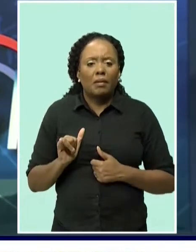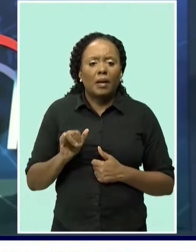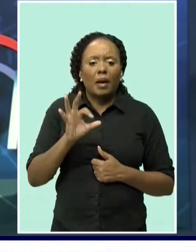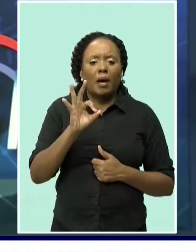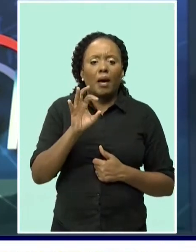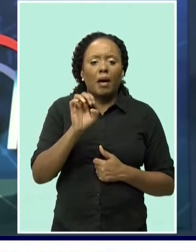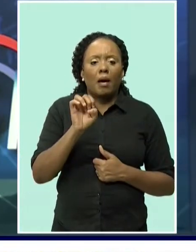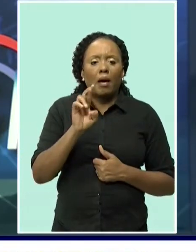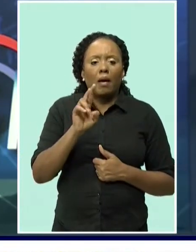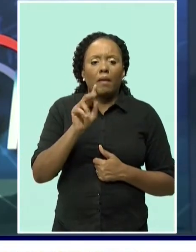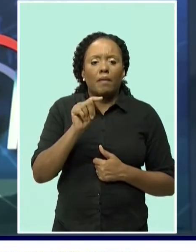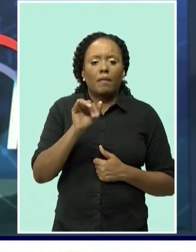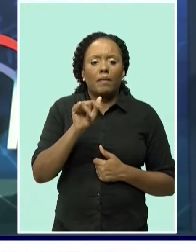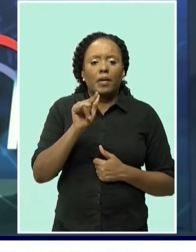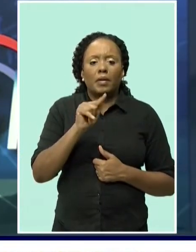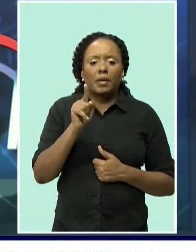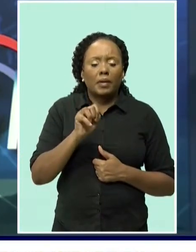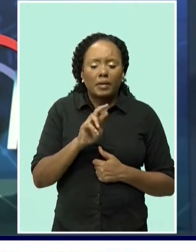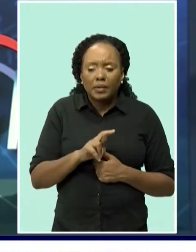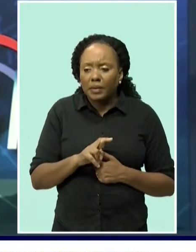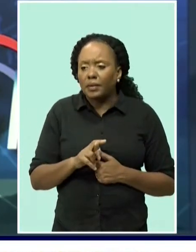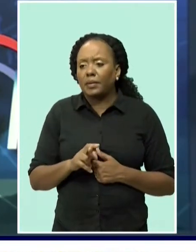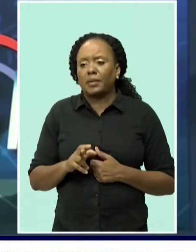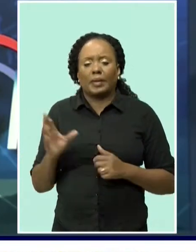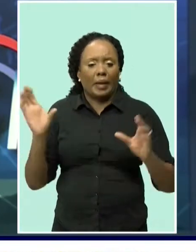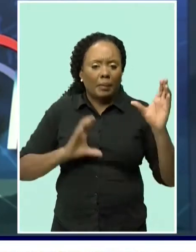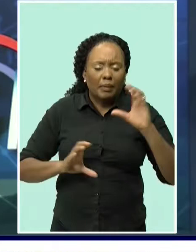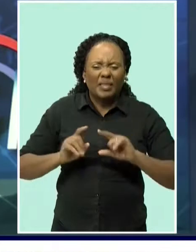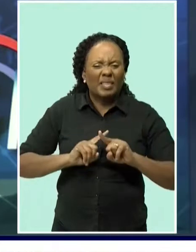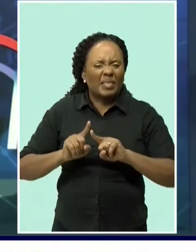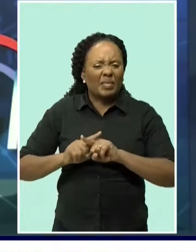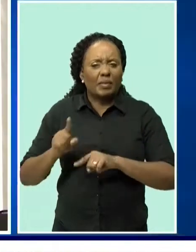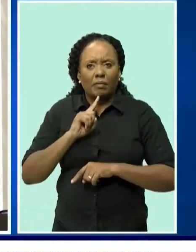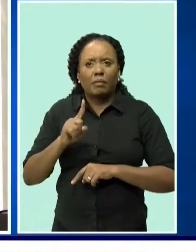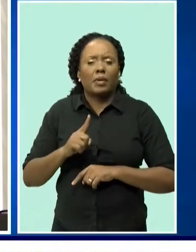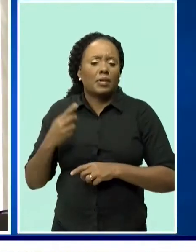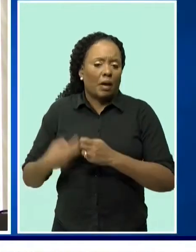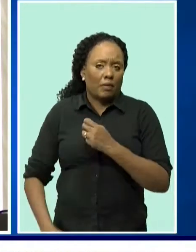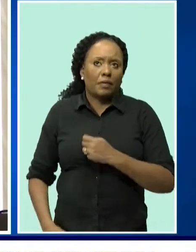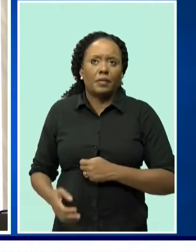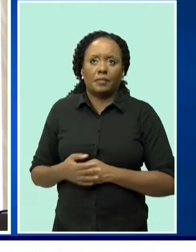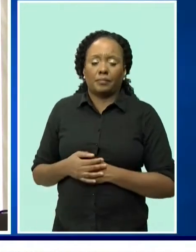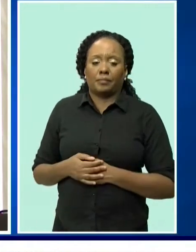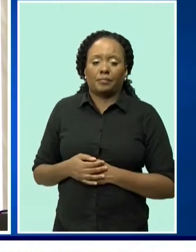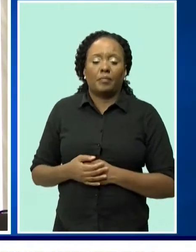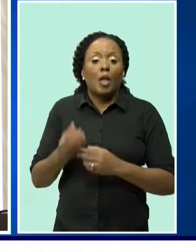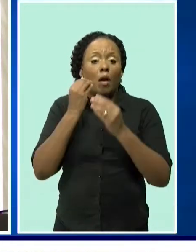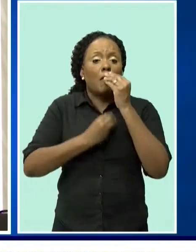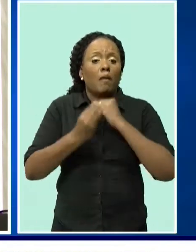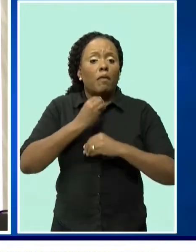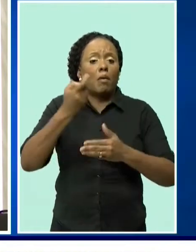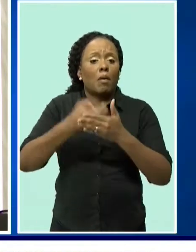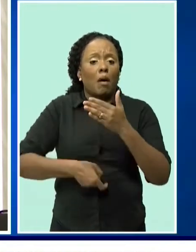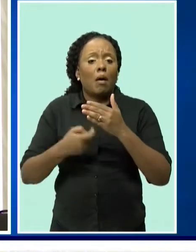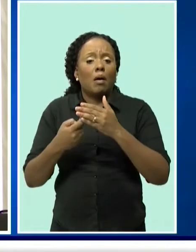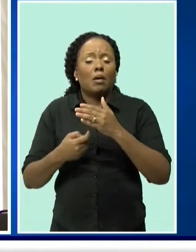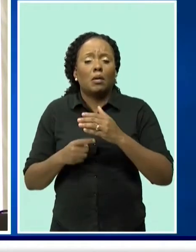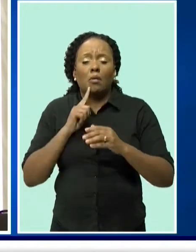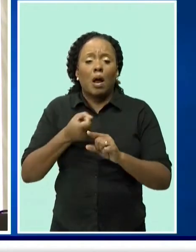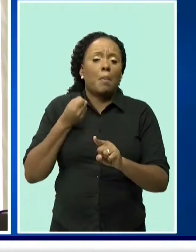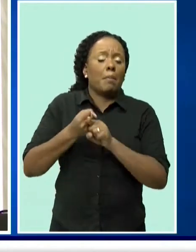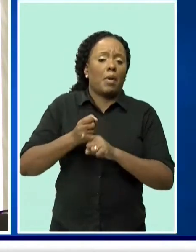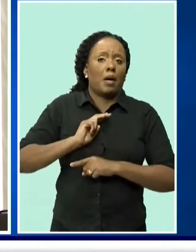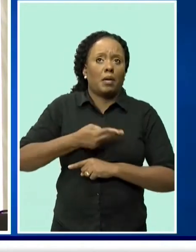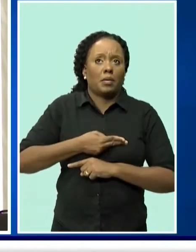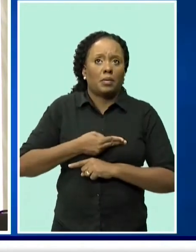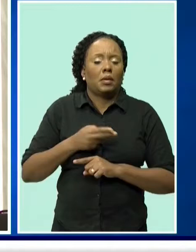the poorest in society as the hardest hit. Rising food prices affects us all, but the impacts are felt the